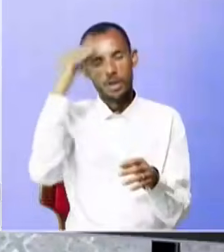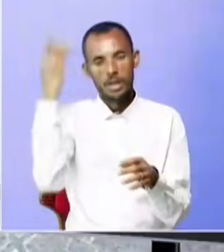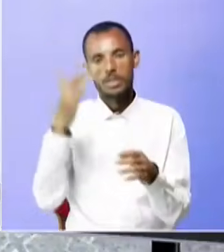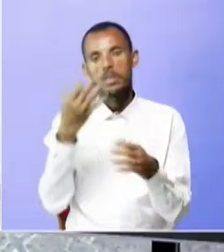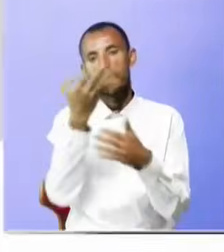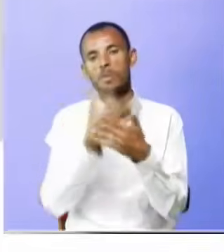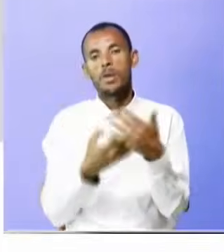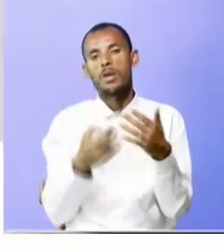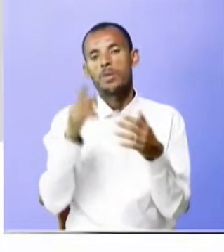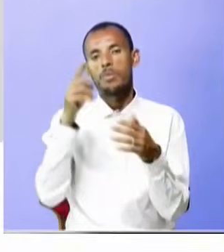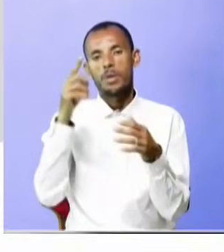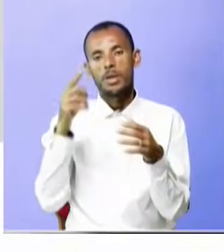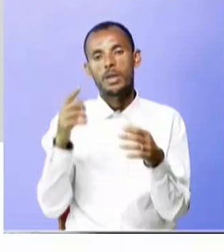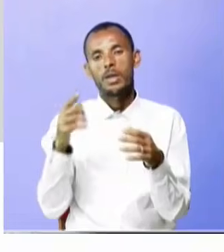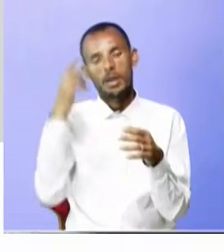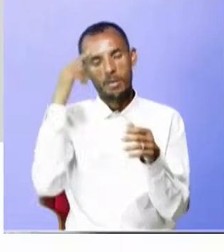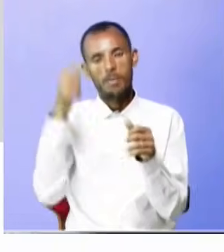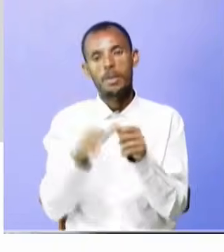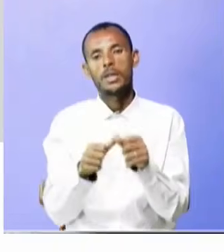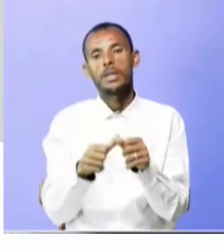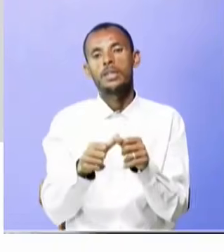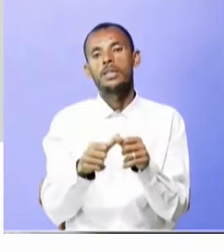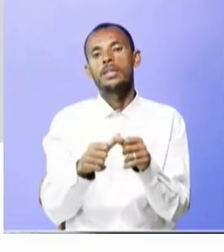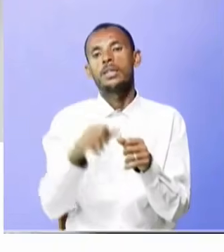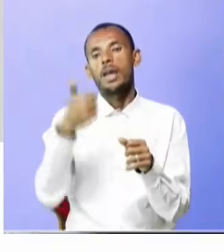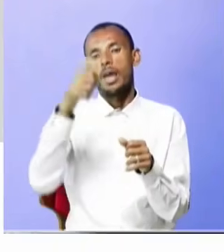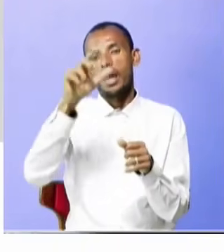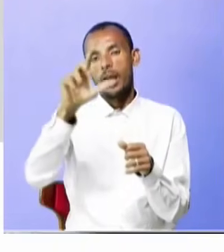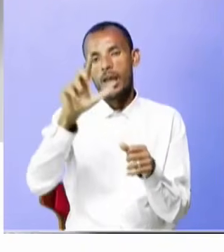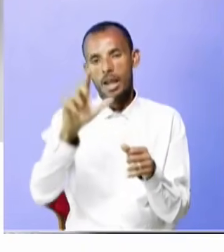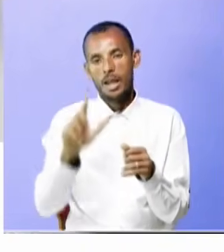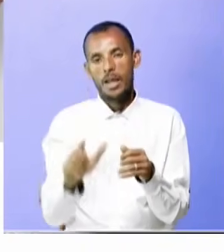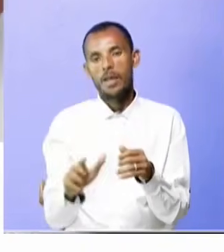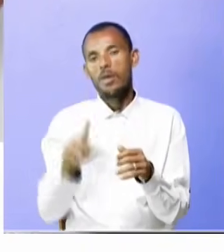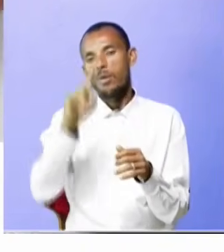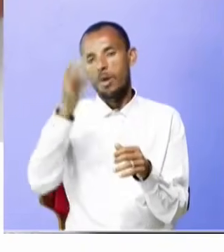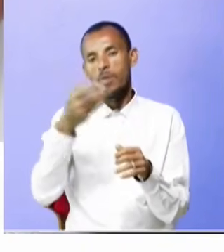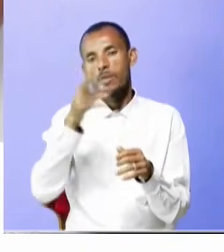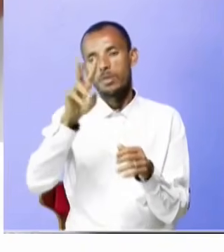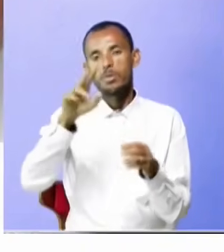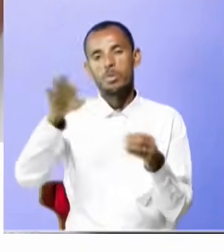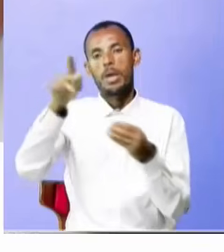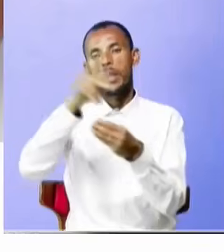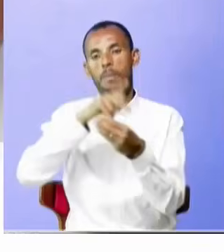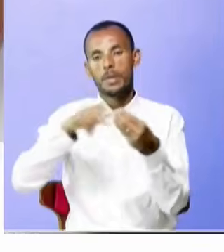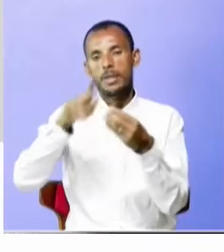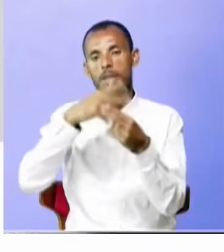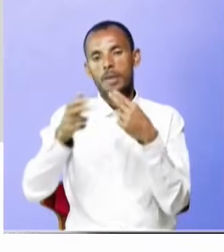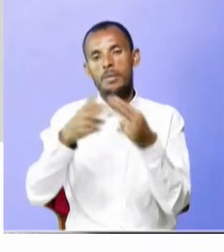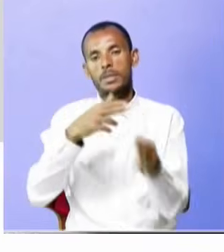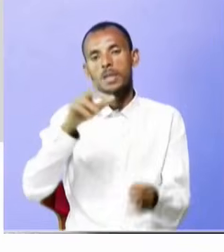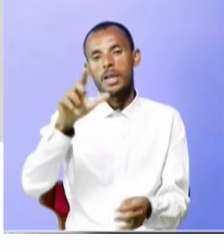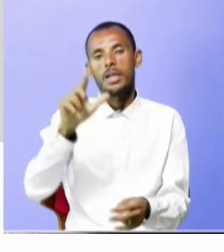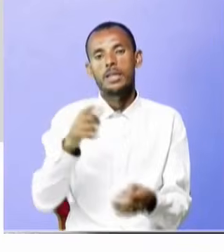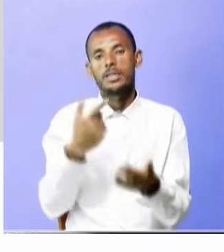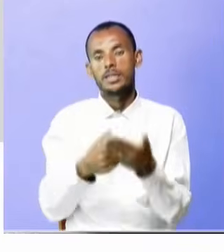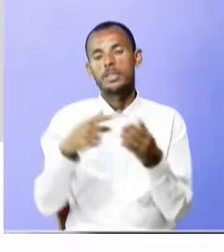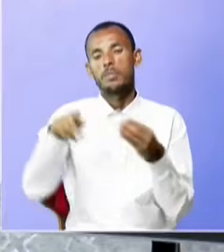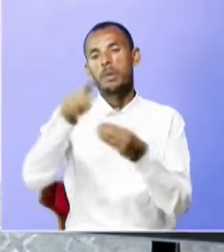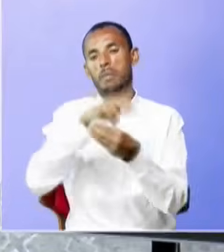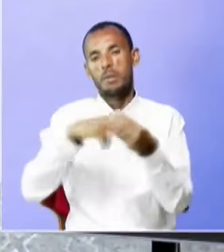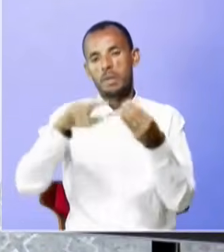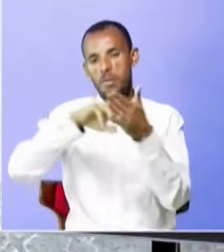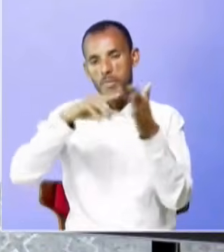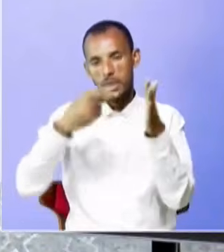to remember at least the lateral surface area is half of the perimeter times L, where this perimeter is